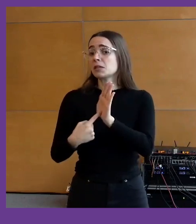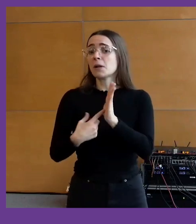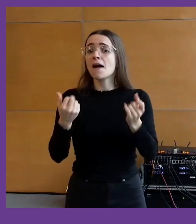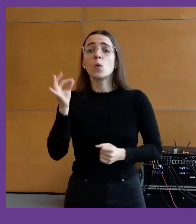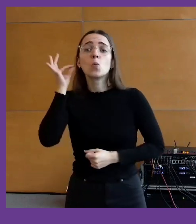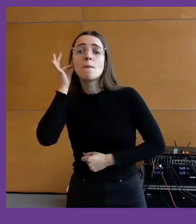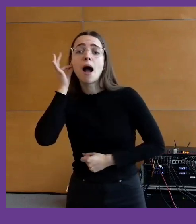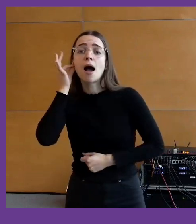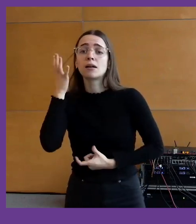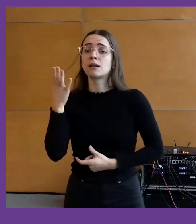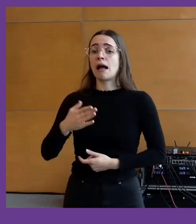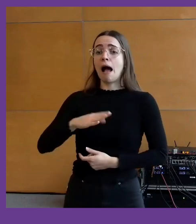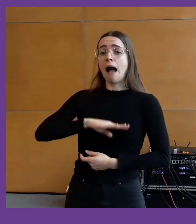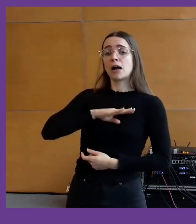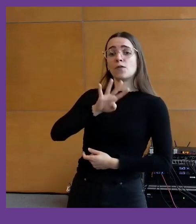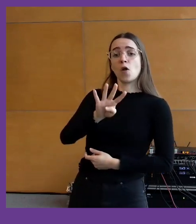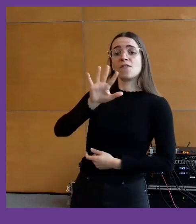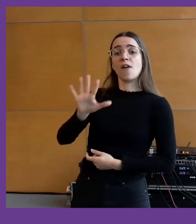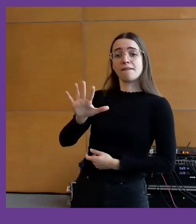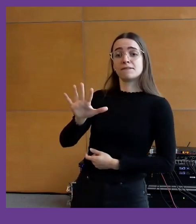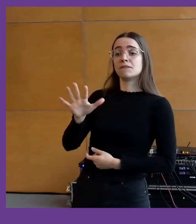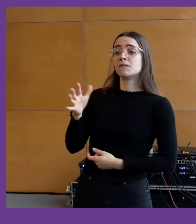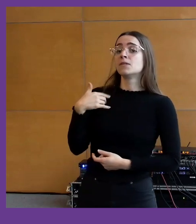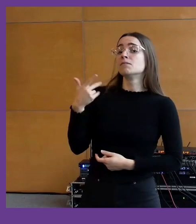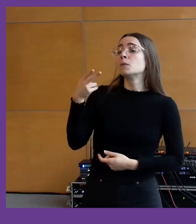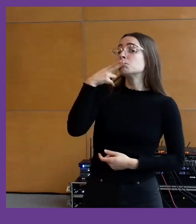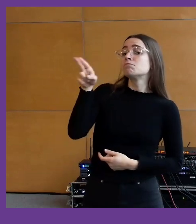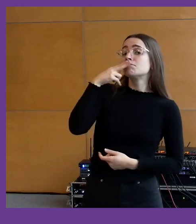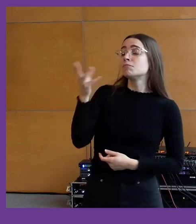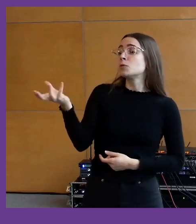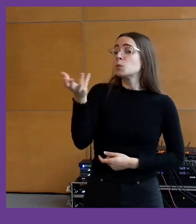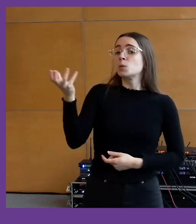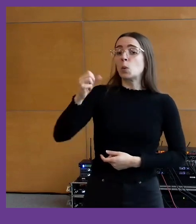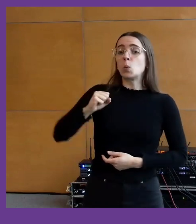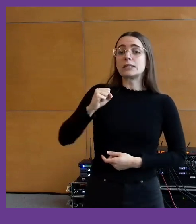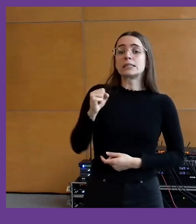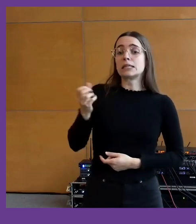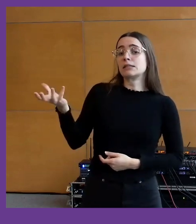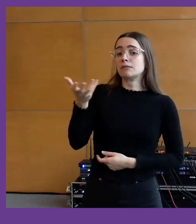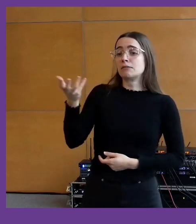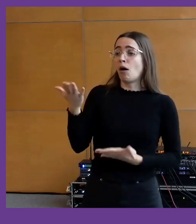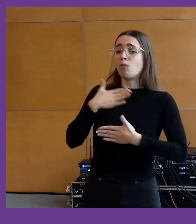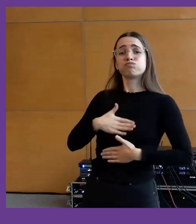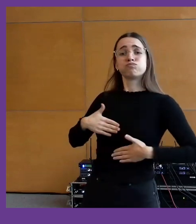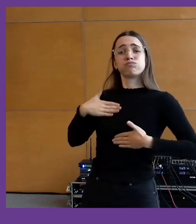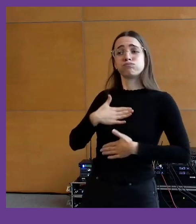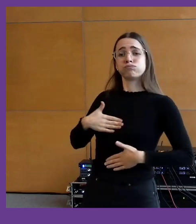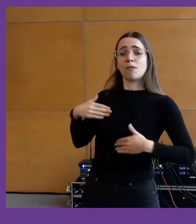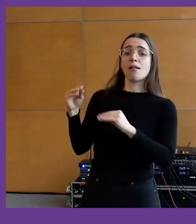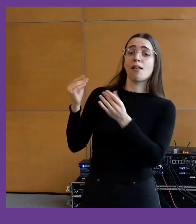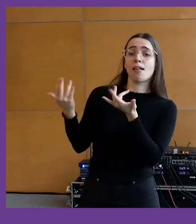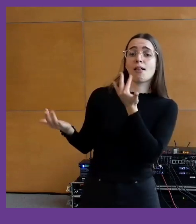the terrace at midnight in summer. That's life, because people enjoy their life in spite of their age and in spite of